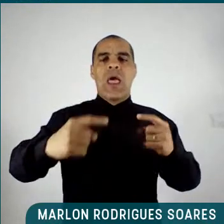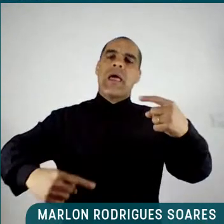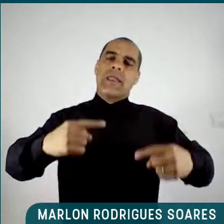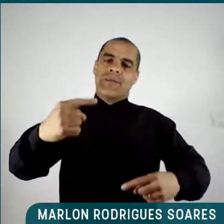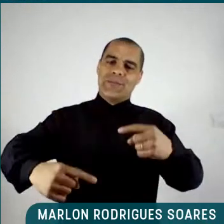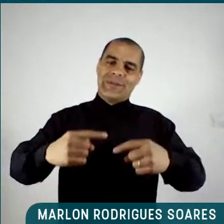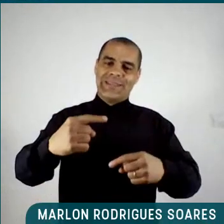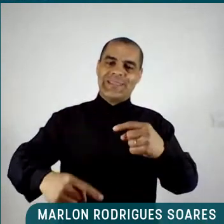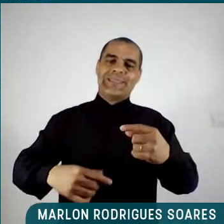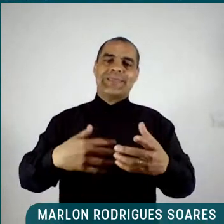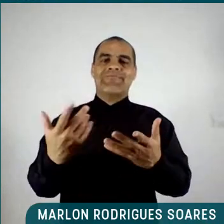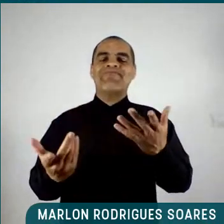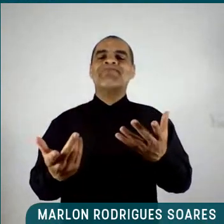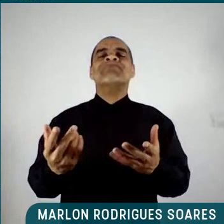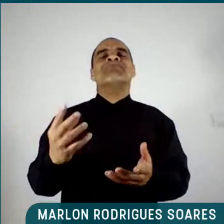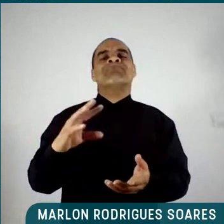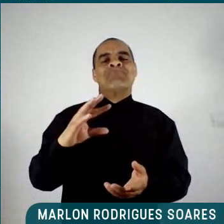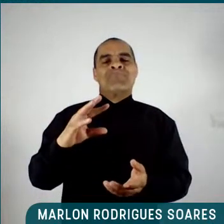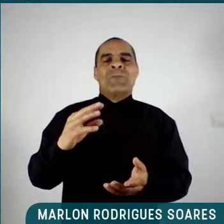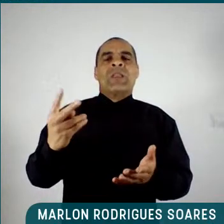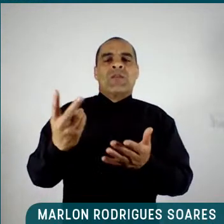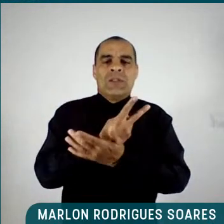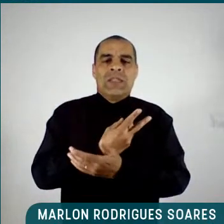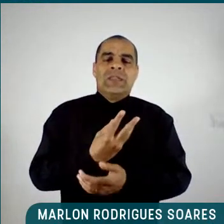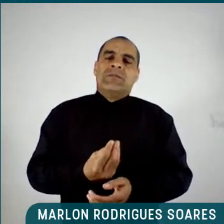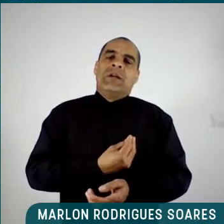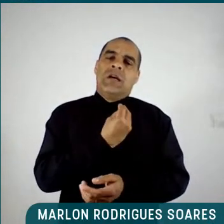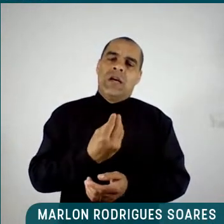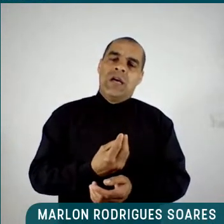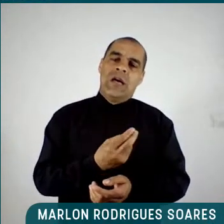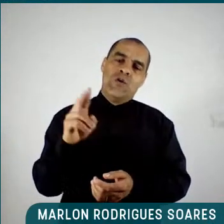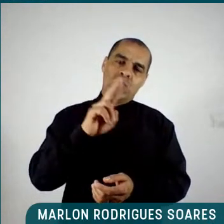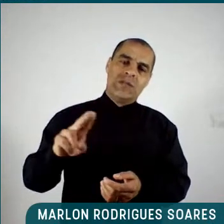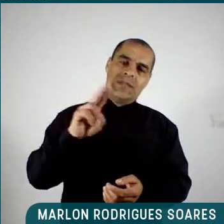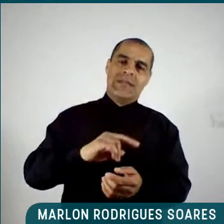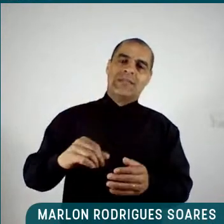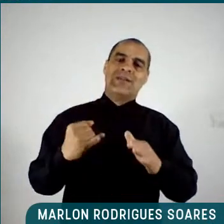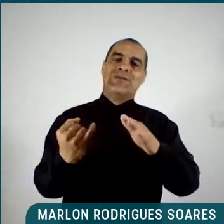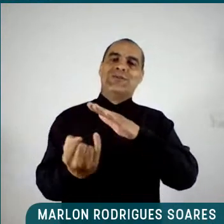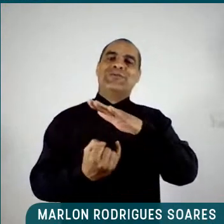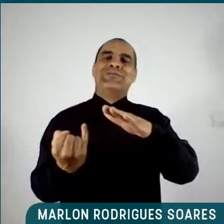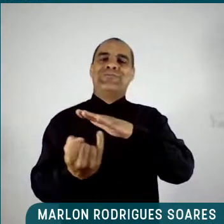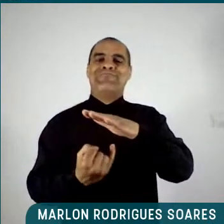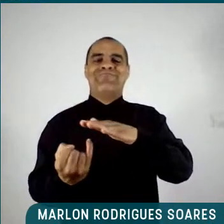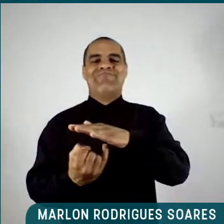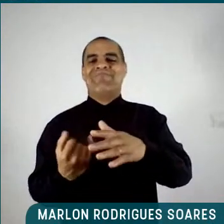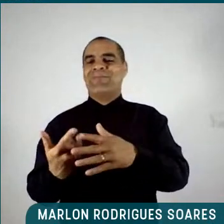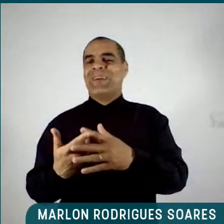this lack of representation of women in politics goes through